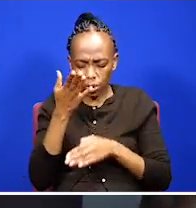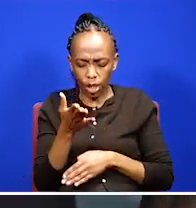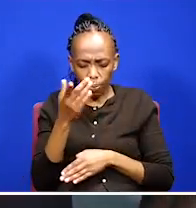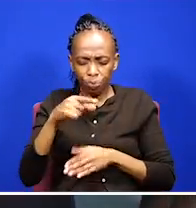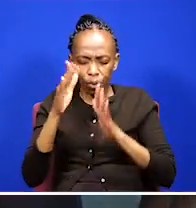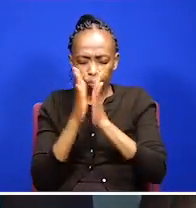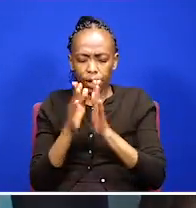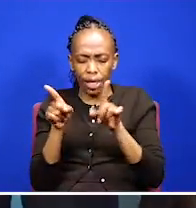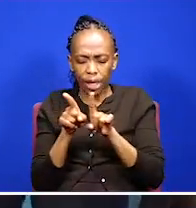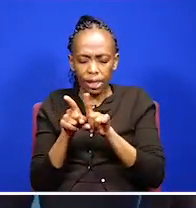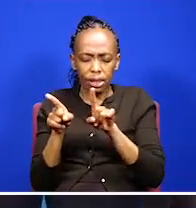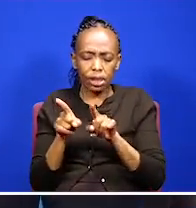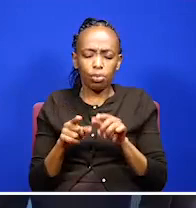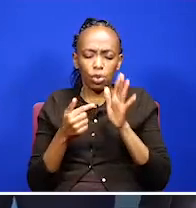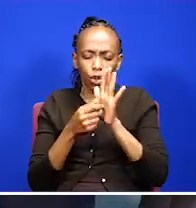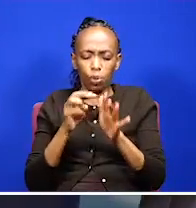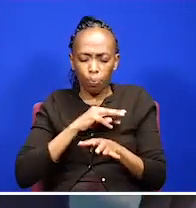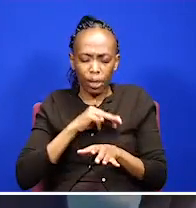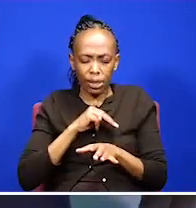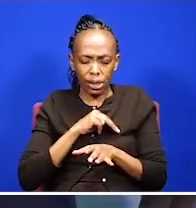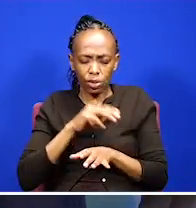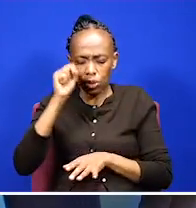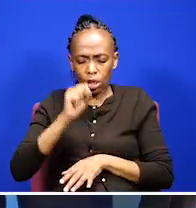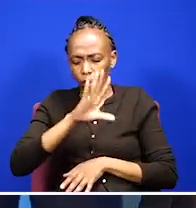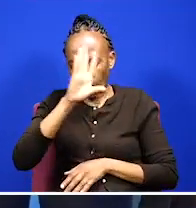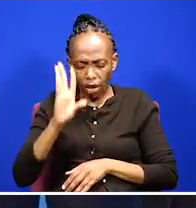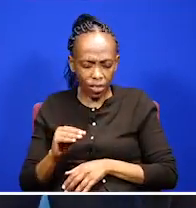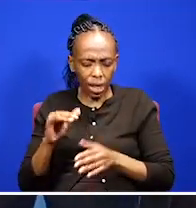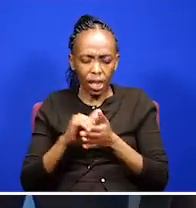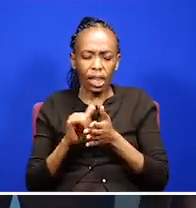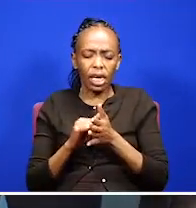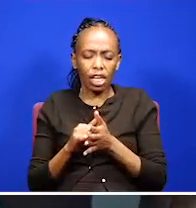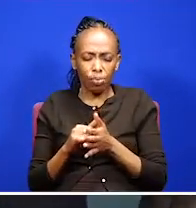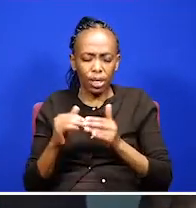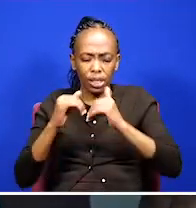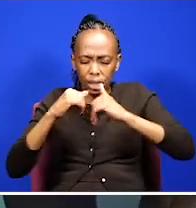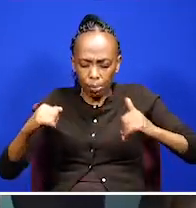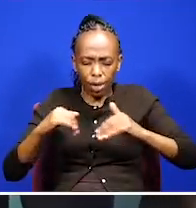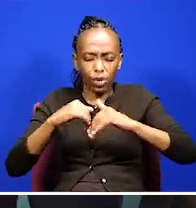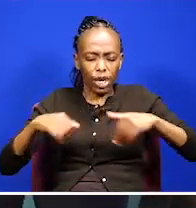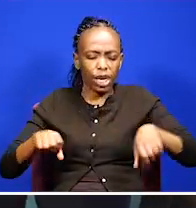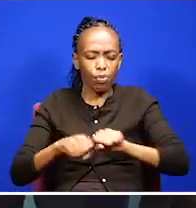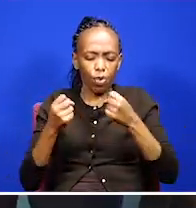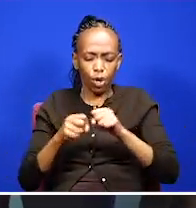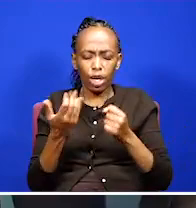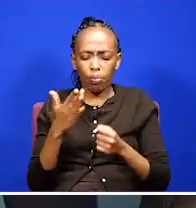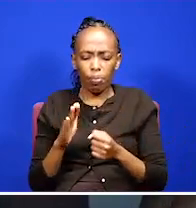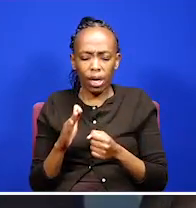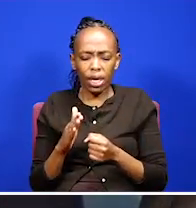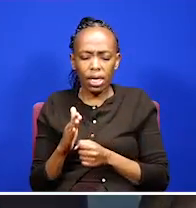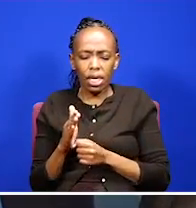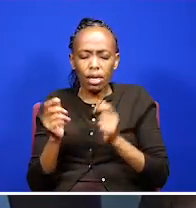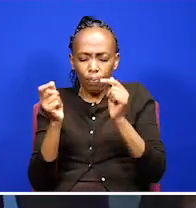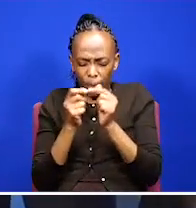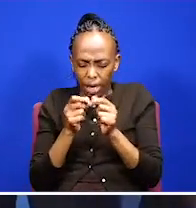We pray, O God, that you'll also show mercy to the nation of South Africa, that has been torn apart and torn asunder by grievous